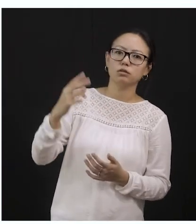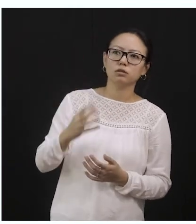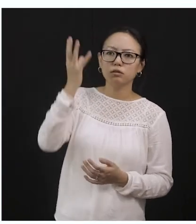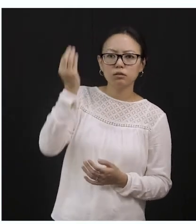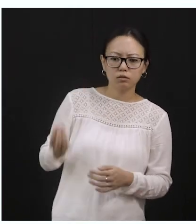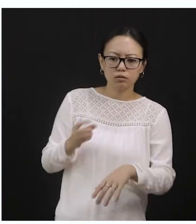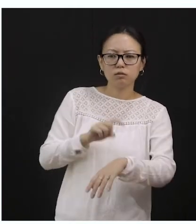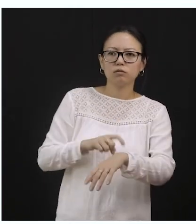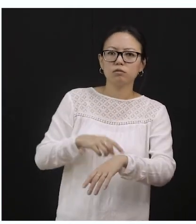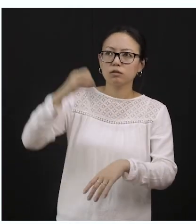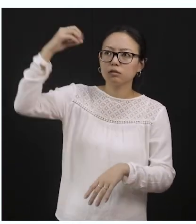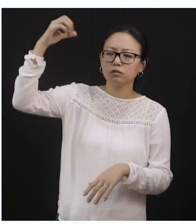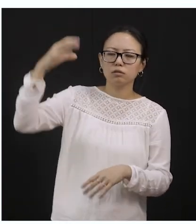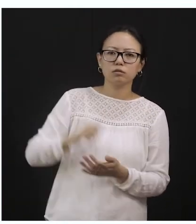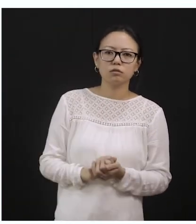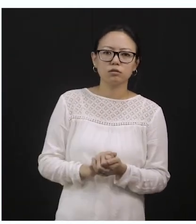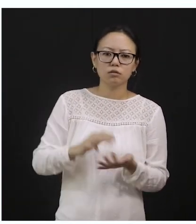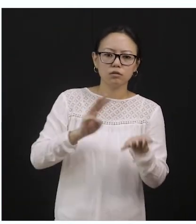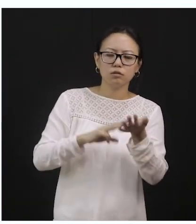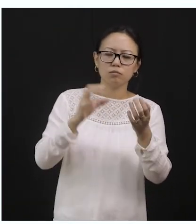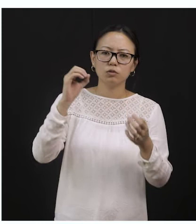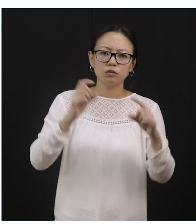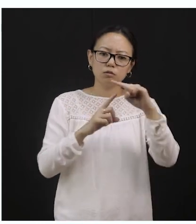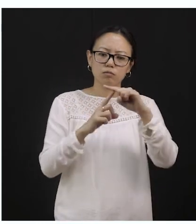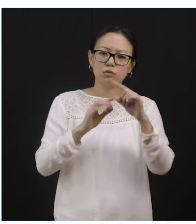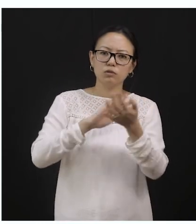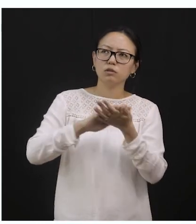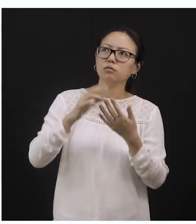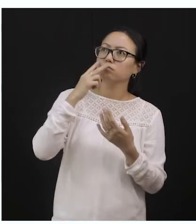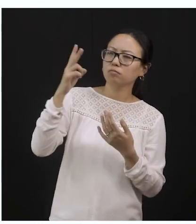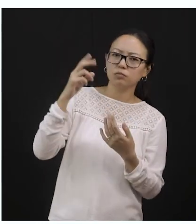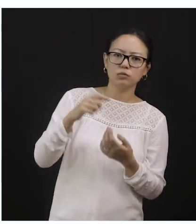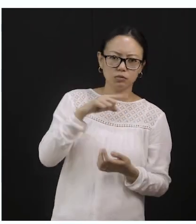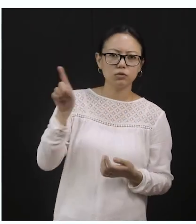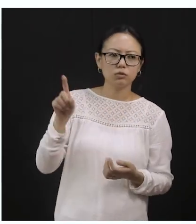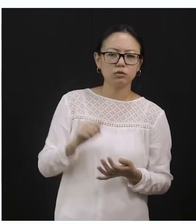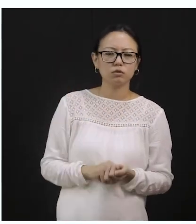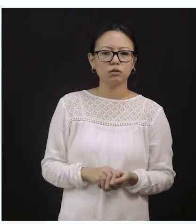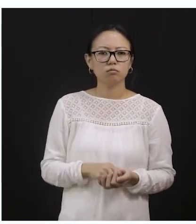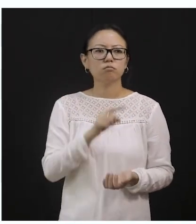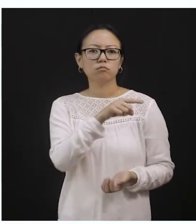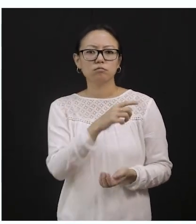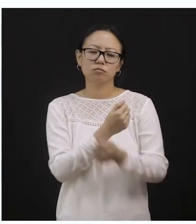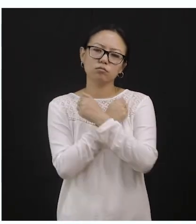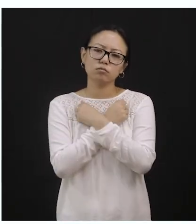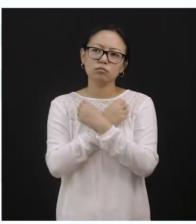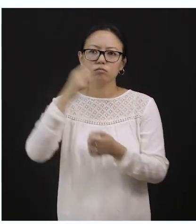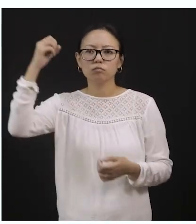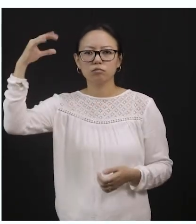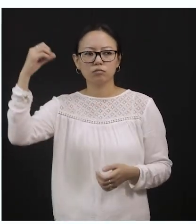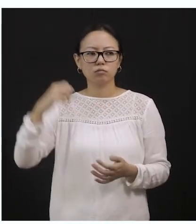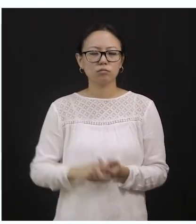moth is also one of them. All right. So moths are very attracted to light bulbs. Now, the